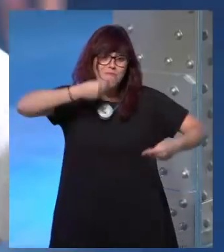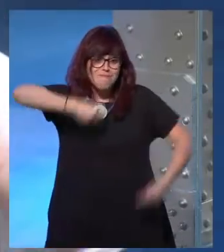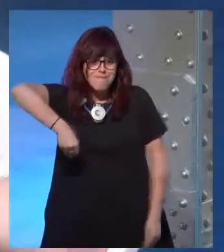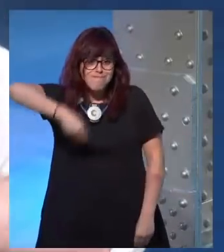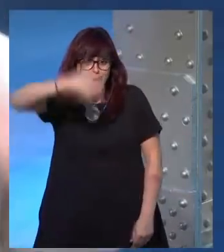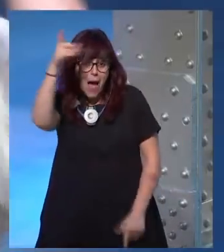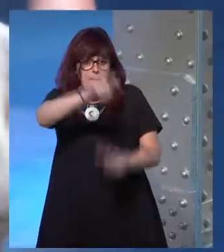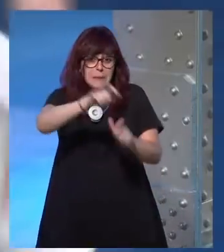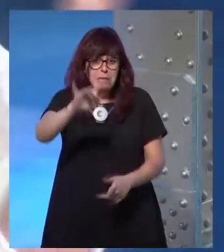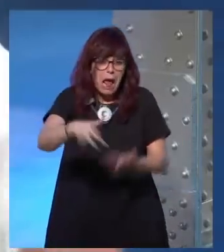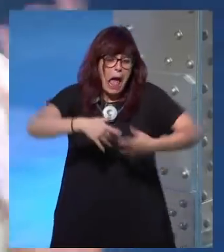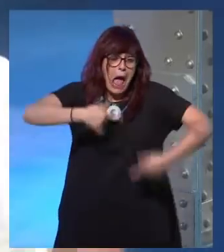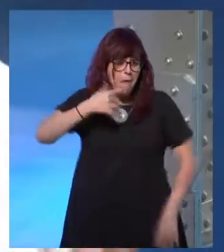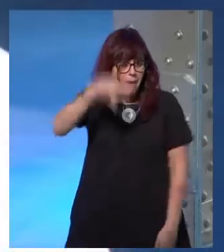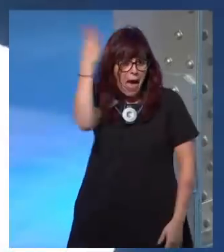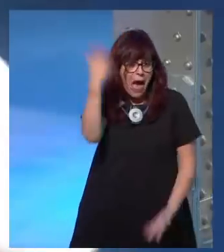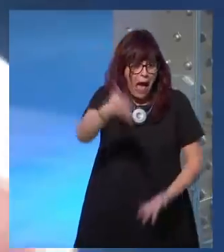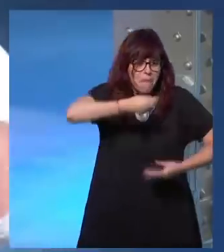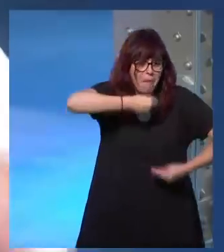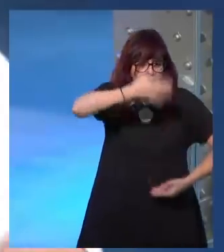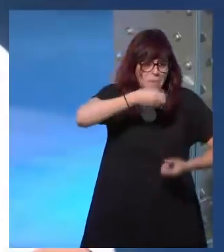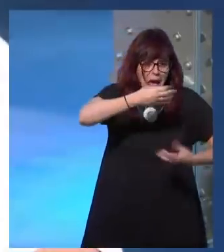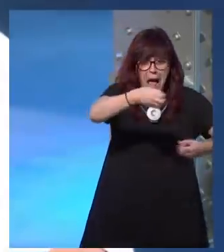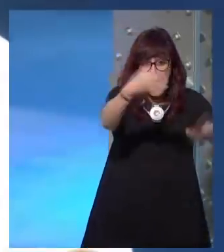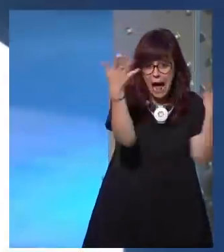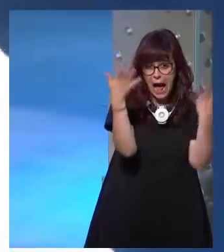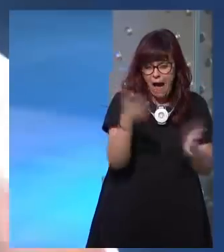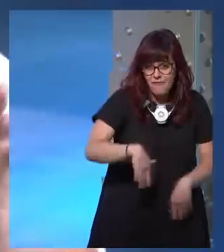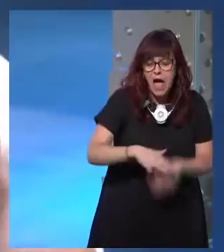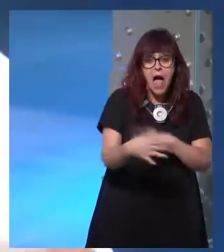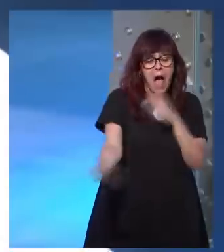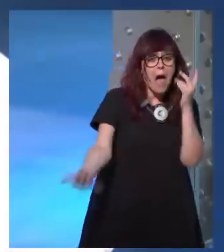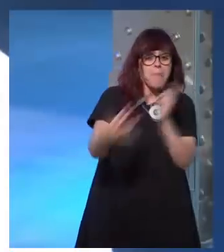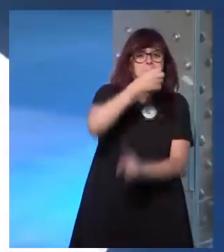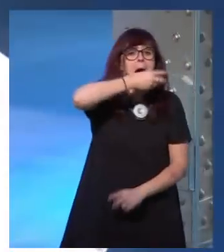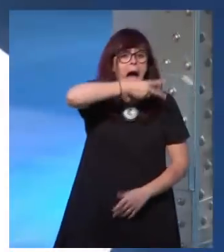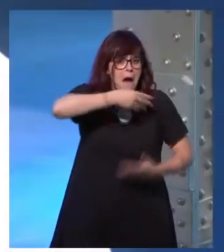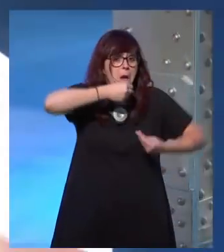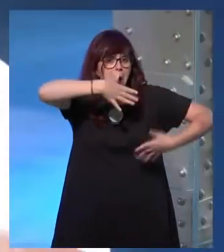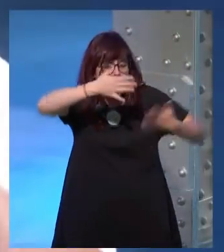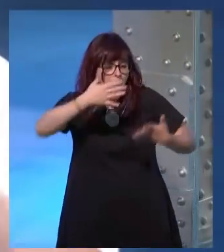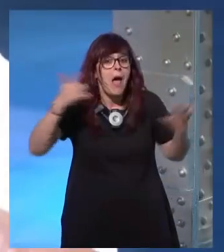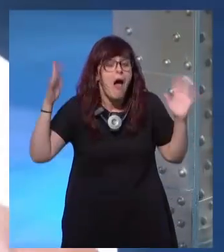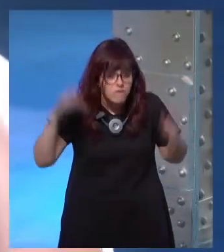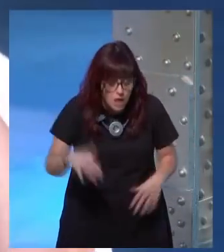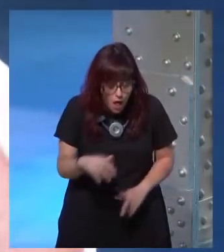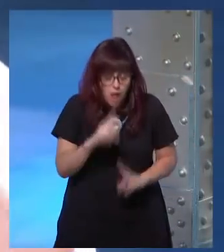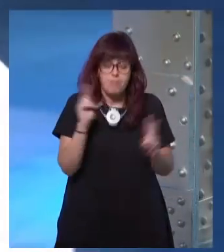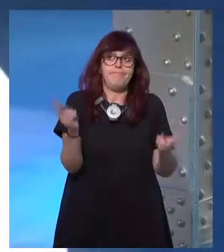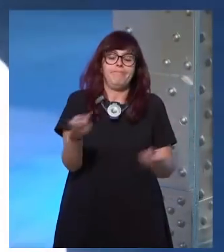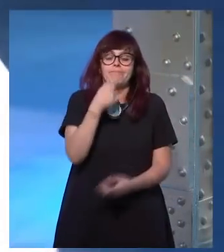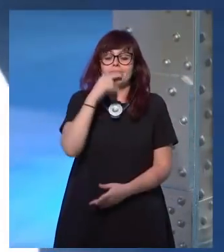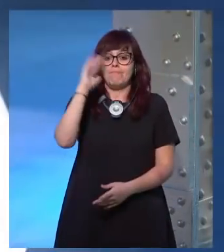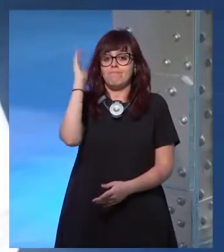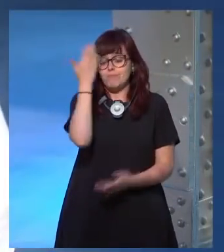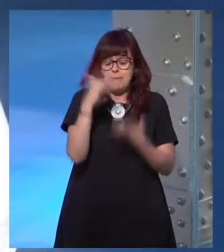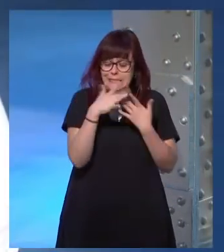3 branches of government. I'm like, yes, and they own them all. But anyhow, it sucks being a historian because you're always right. It really